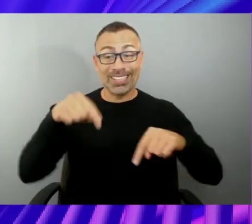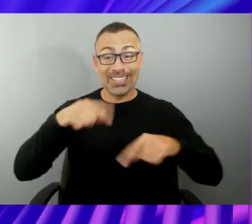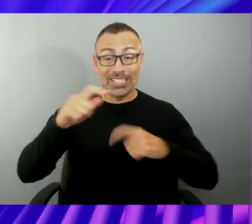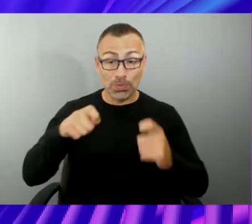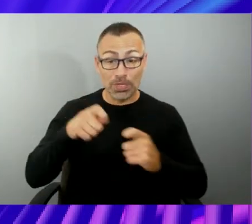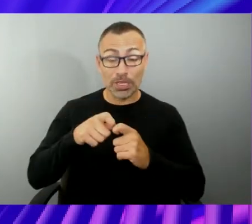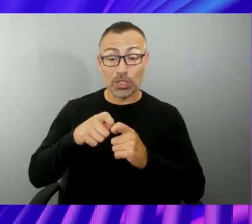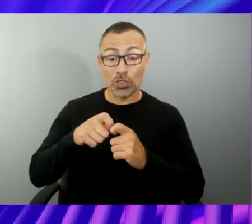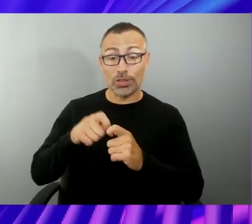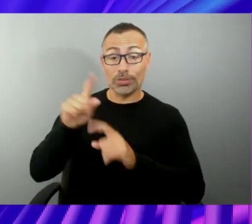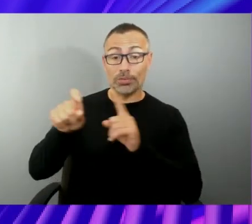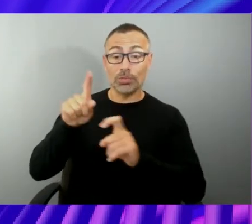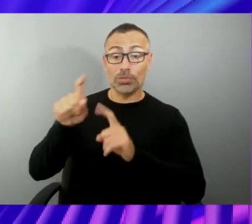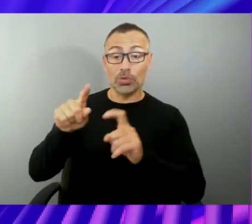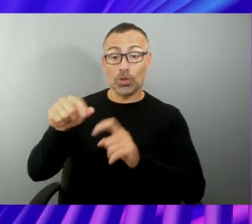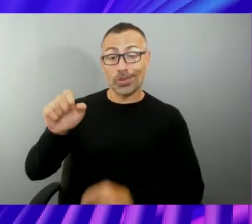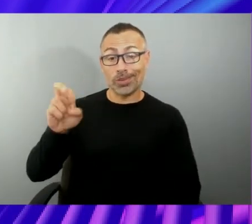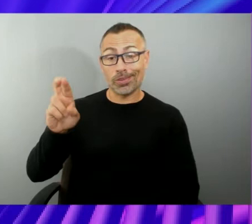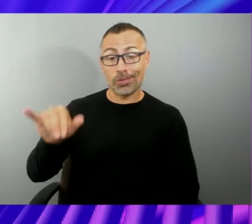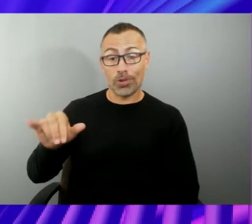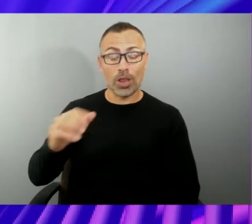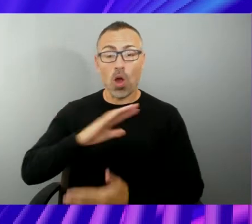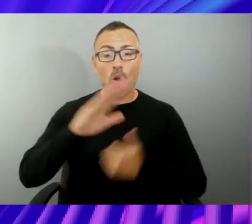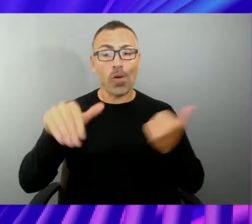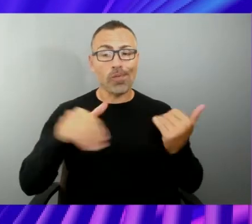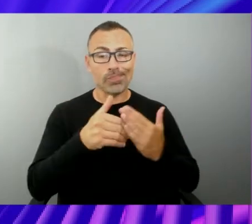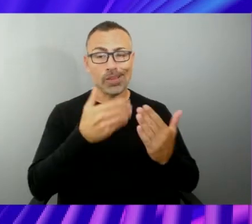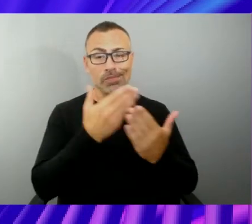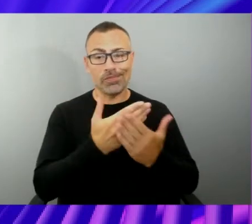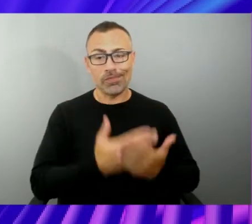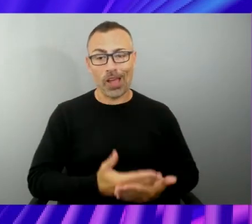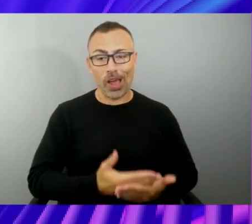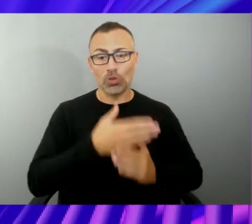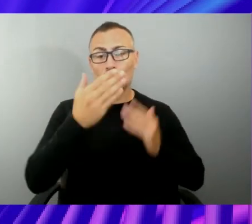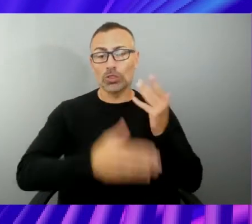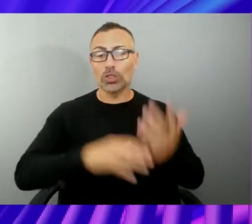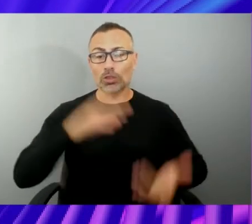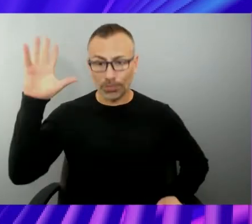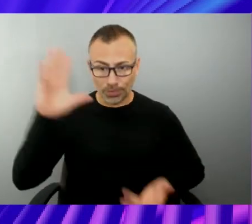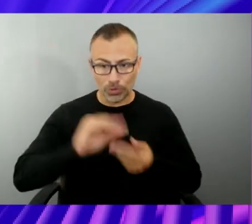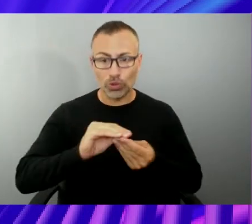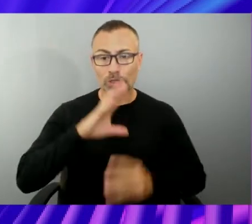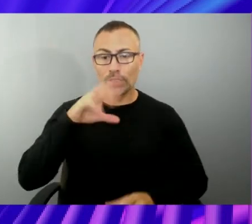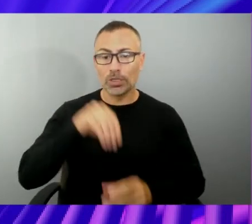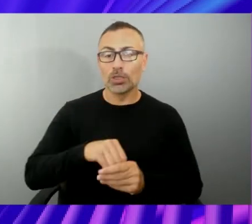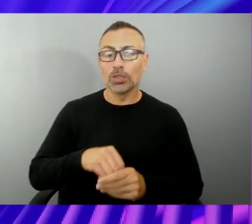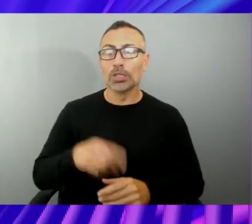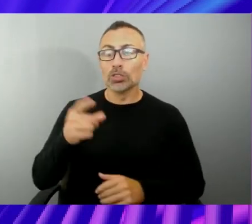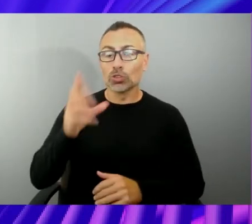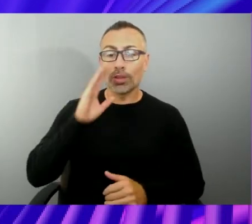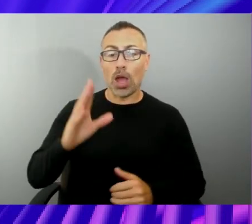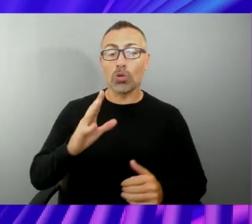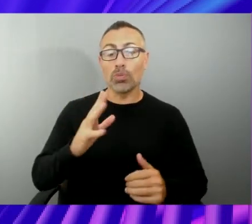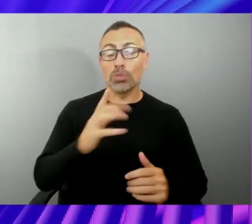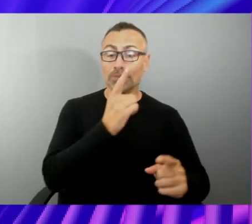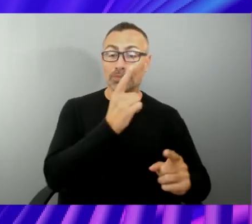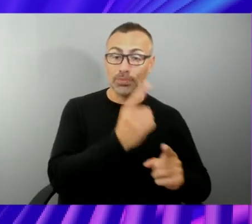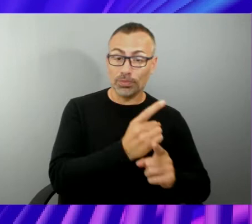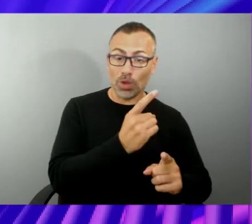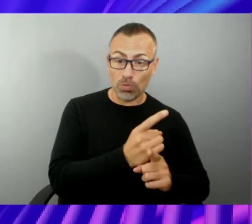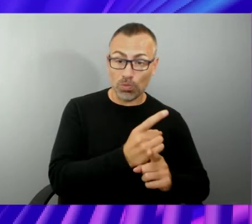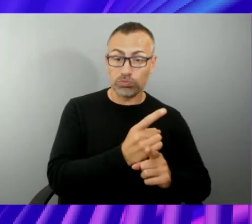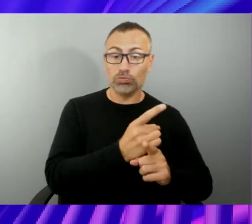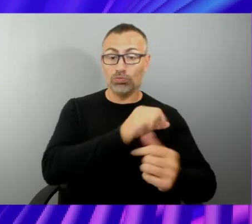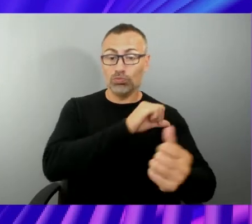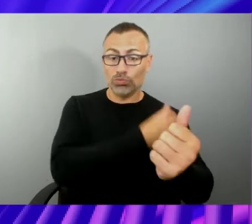it actually captures all valid results as well. So that would be authentic or authorized create user events as well as any